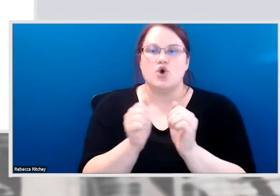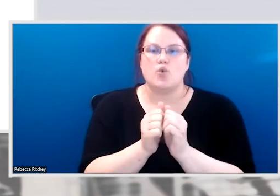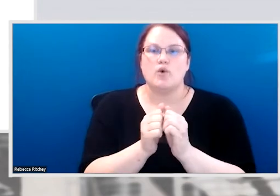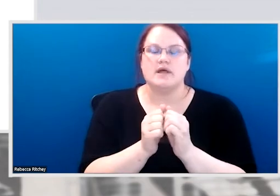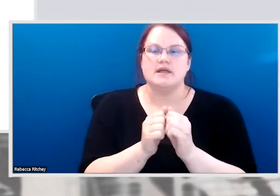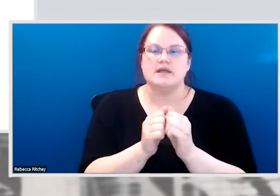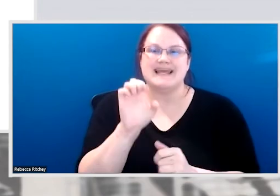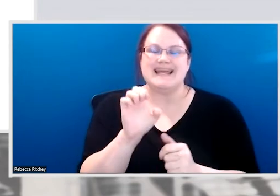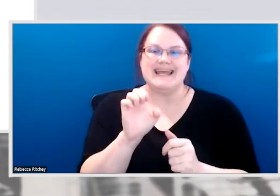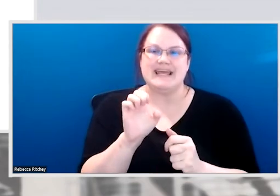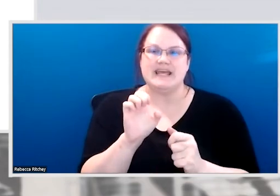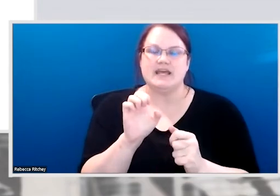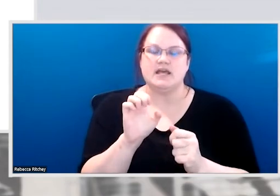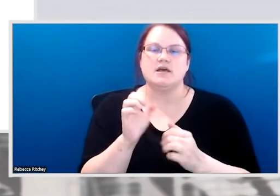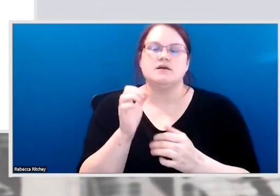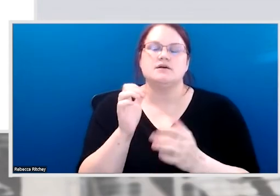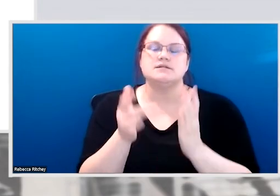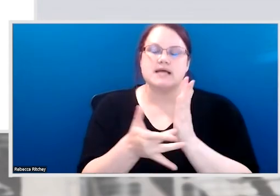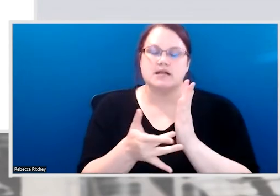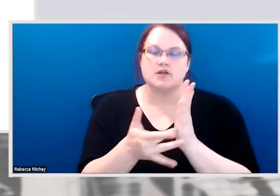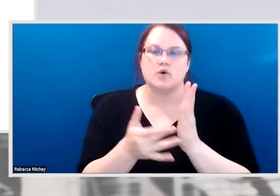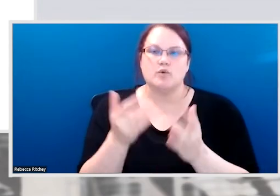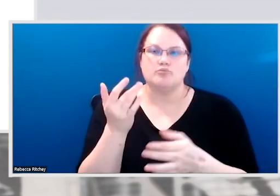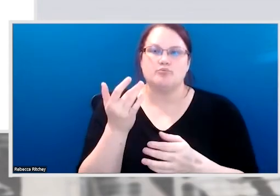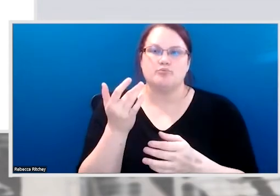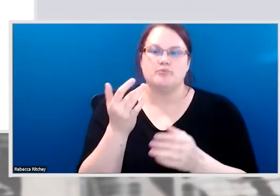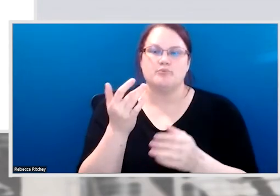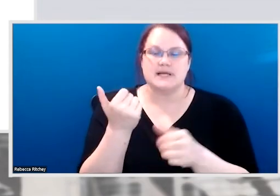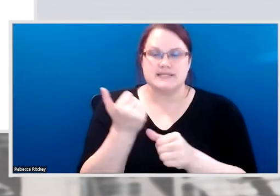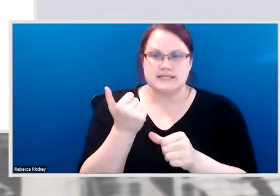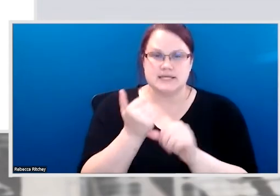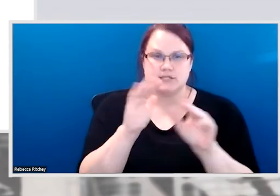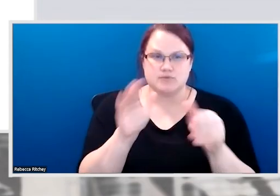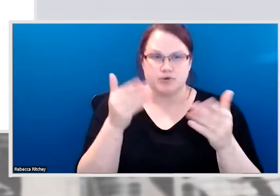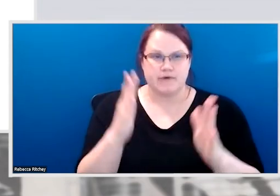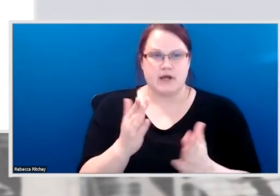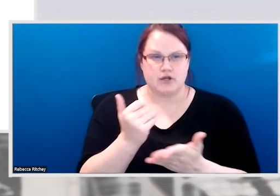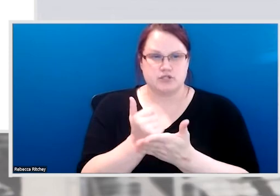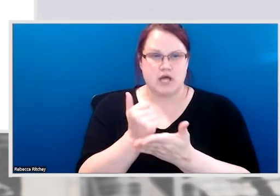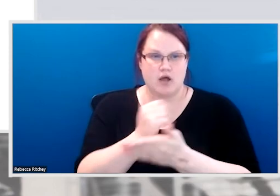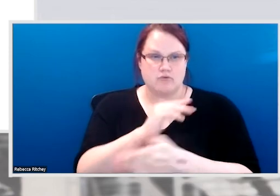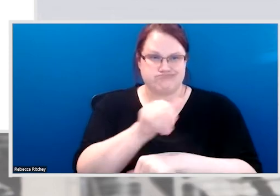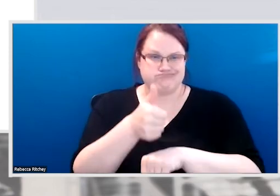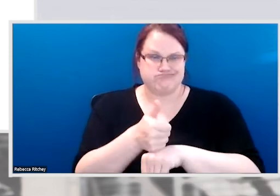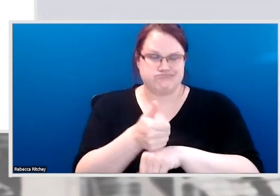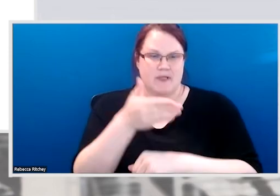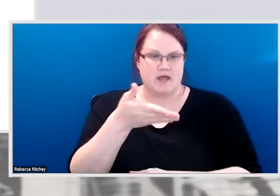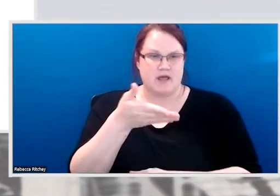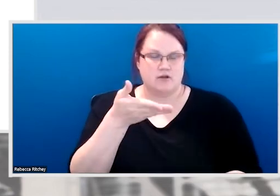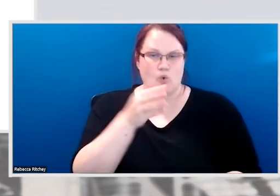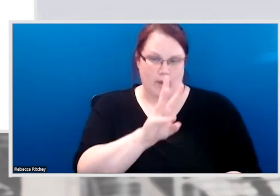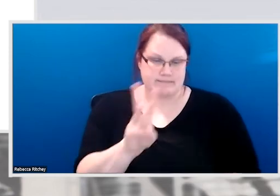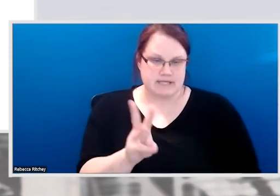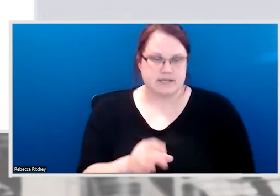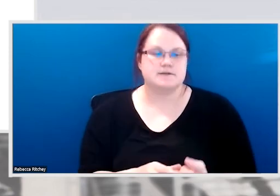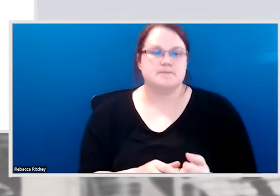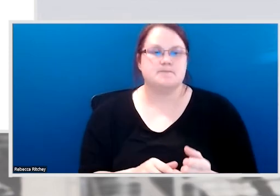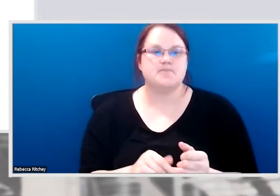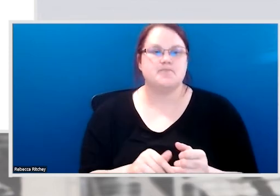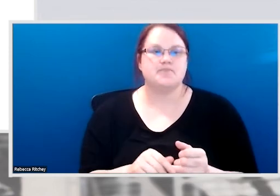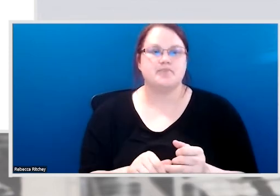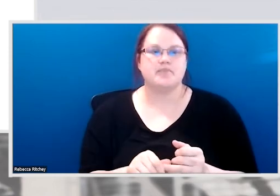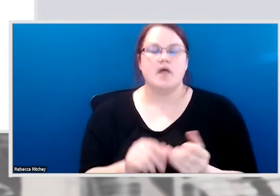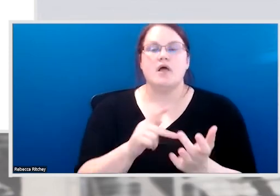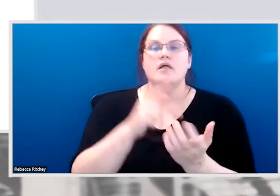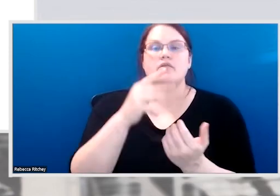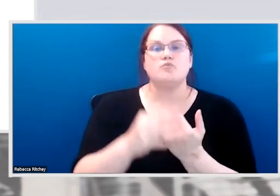e-commerce technical assistance providers to help establish or expand their online presence. And the program,